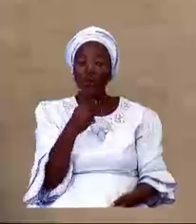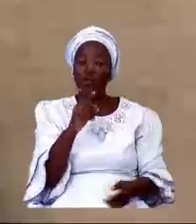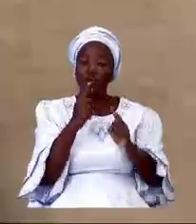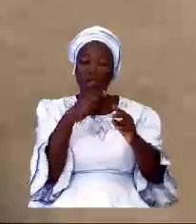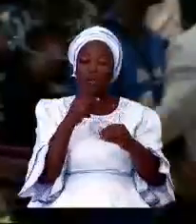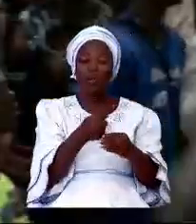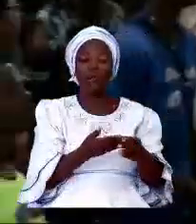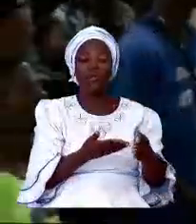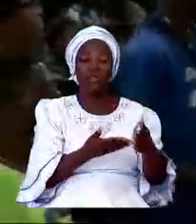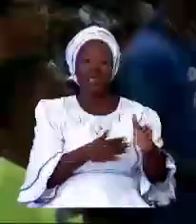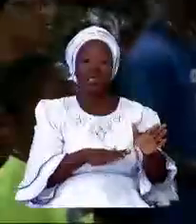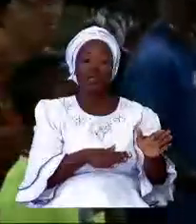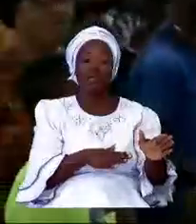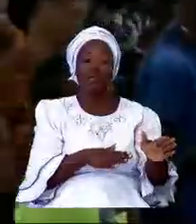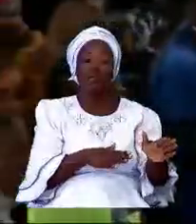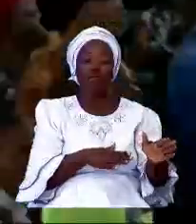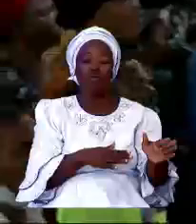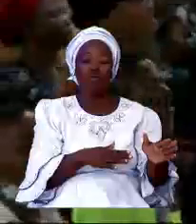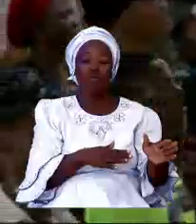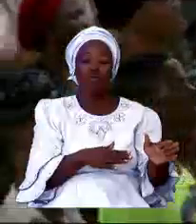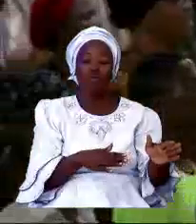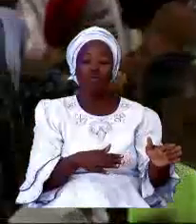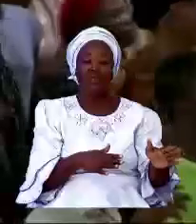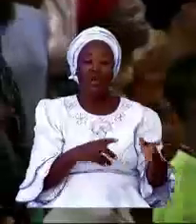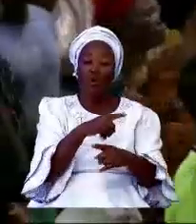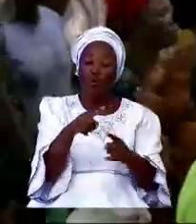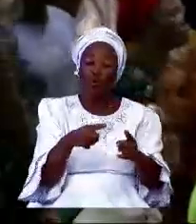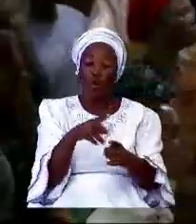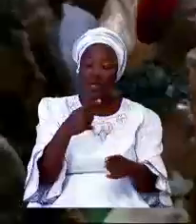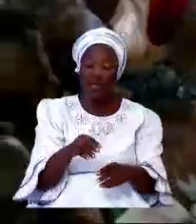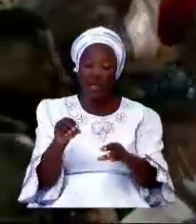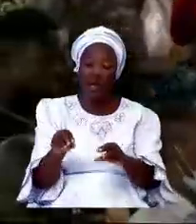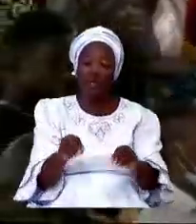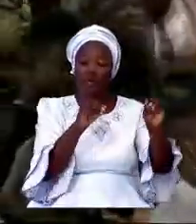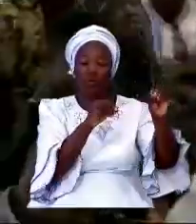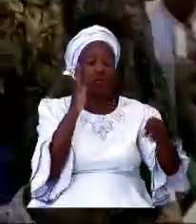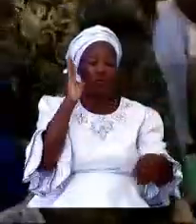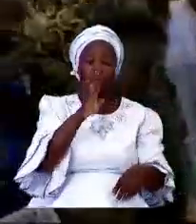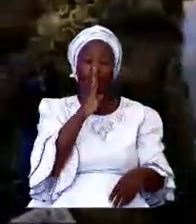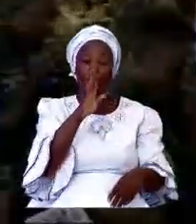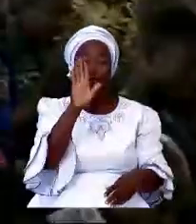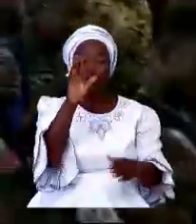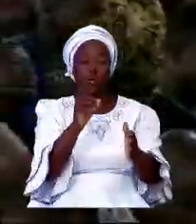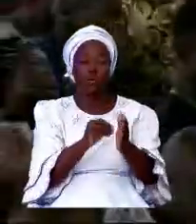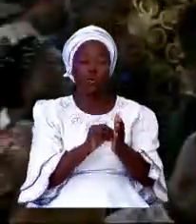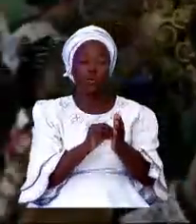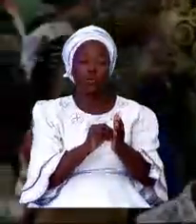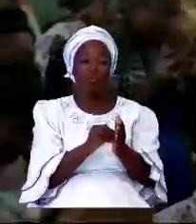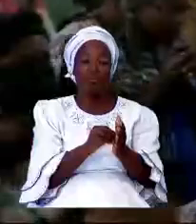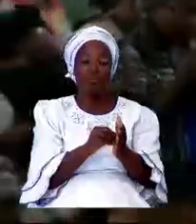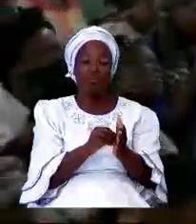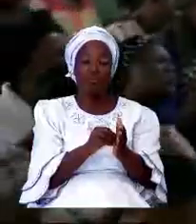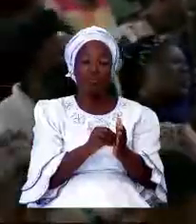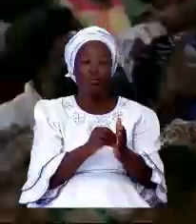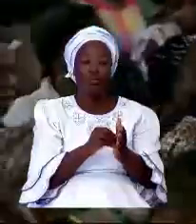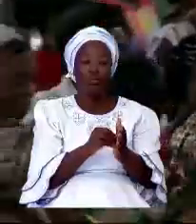Why are you always talking about death when the rapture may be